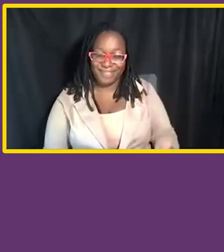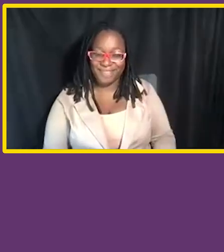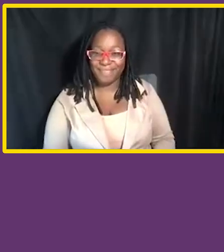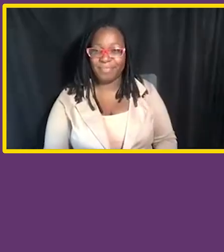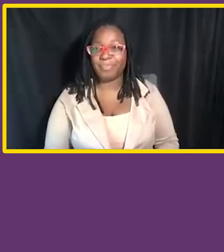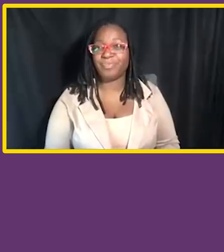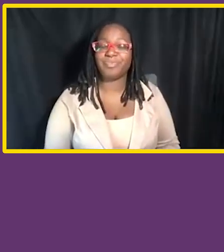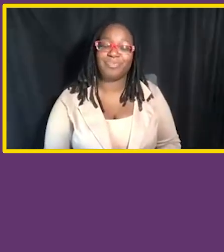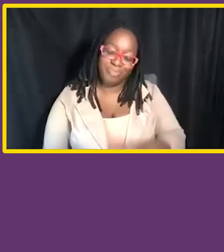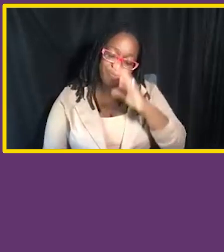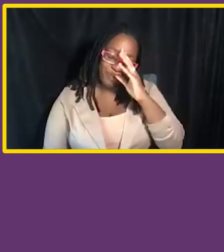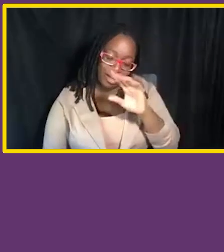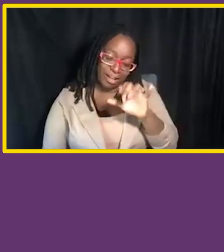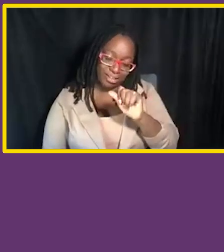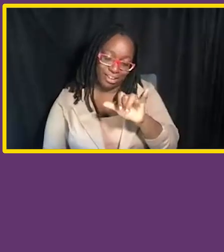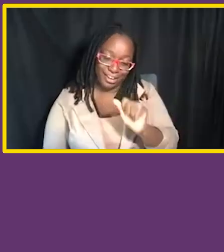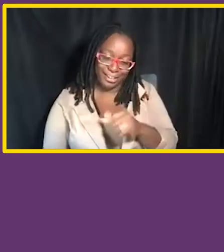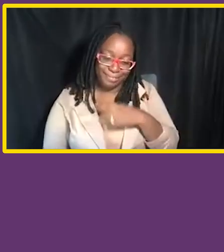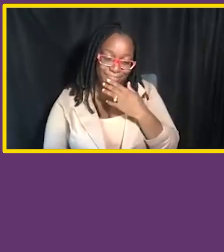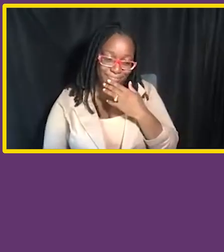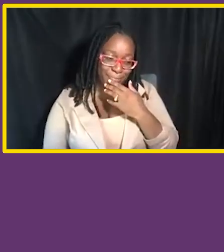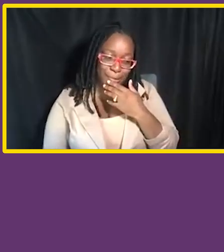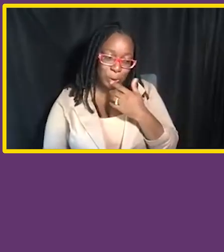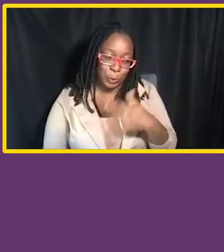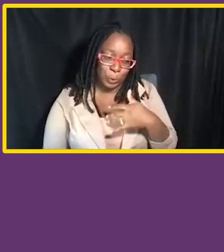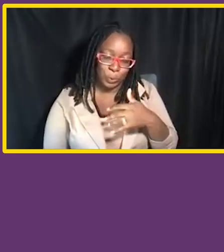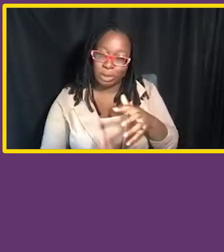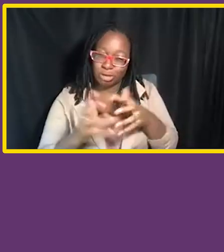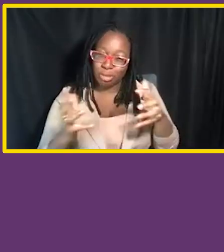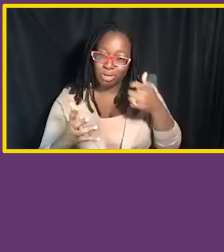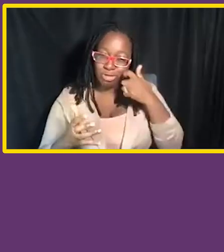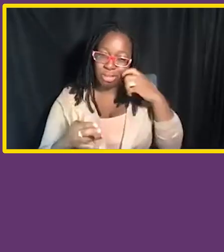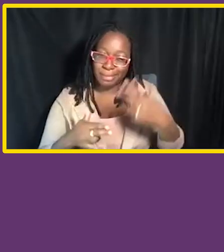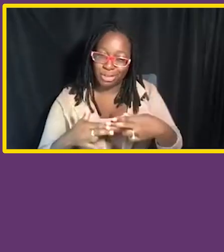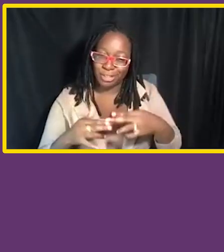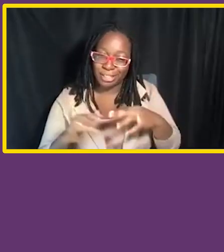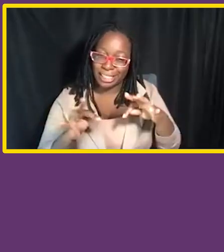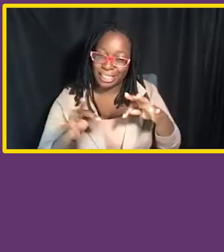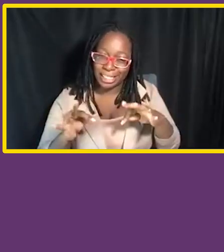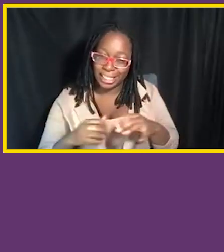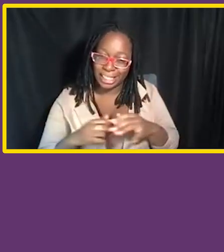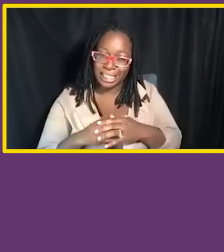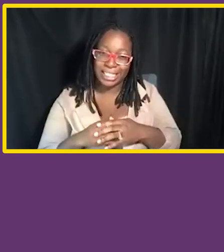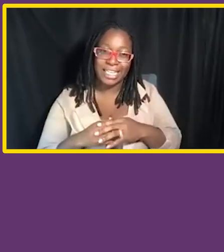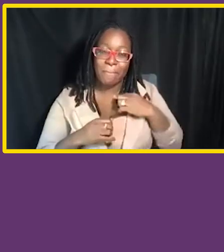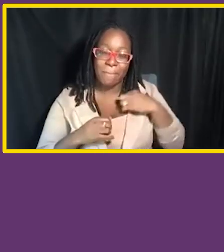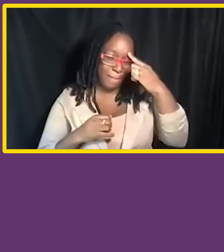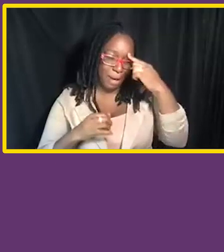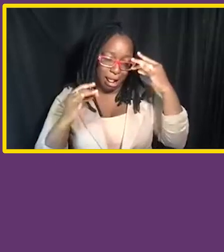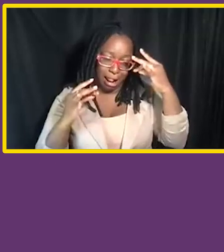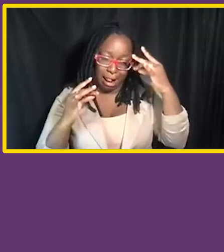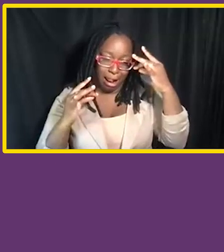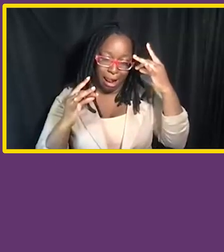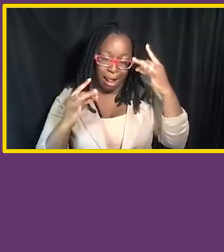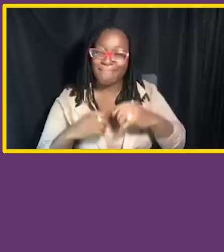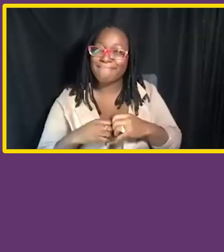there's, again, so much to unpack, and my mind is going at a million miles an hour. I like the